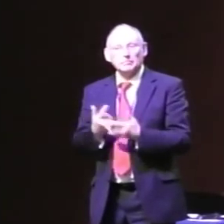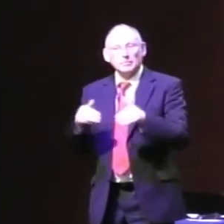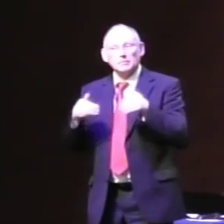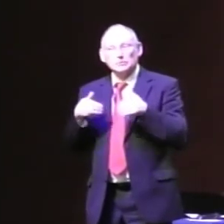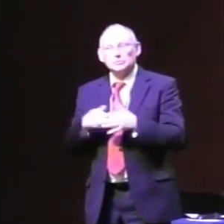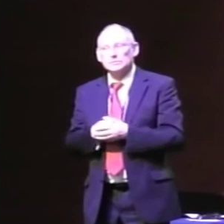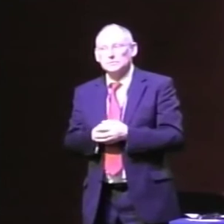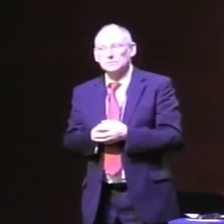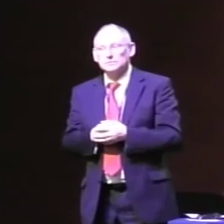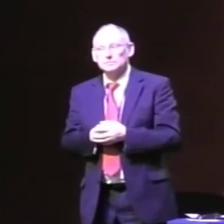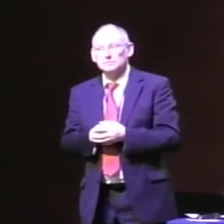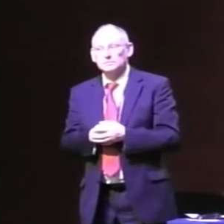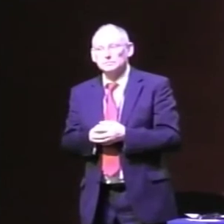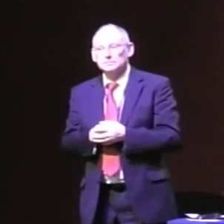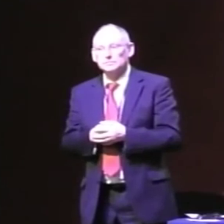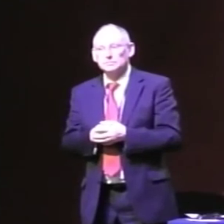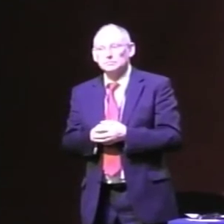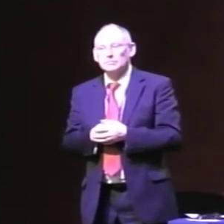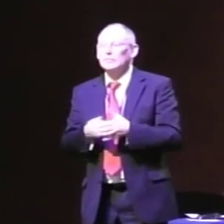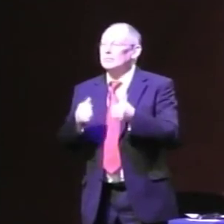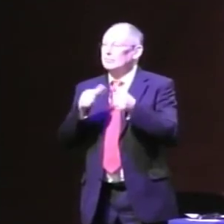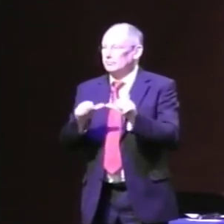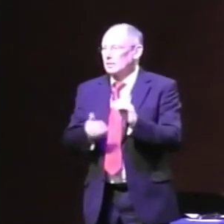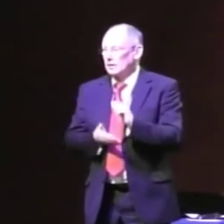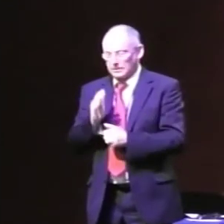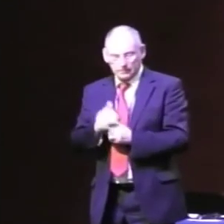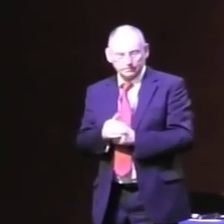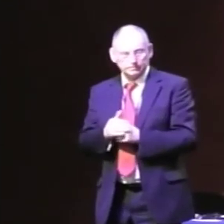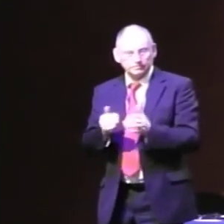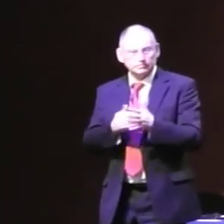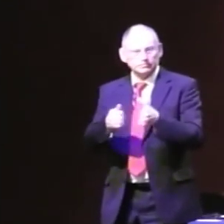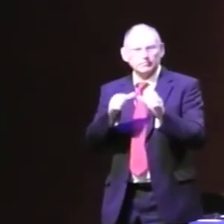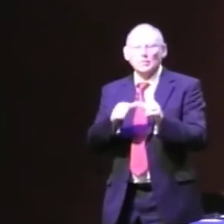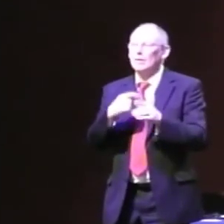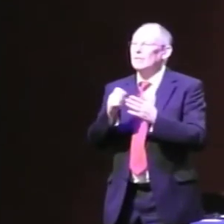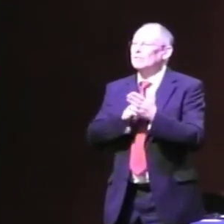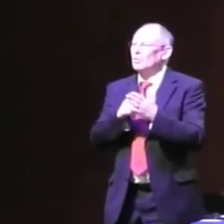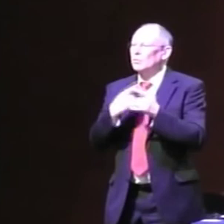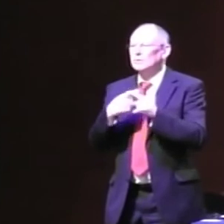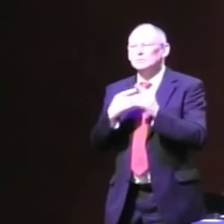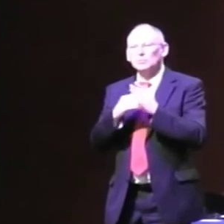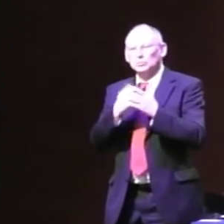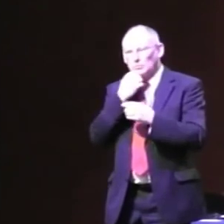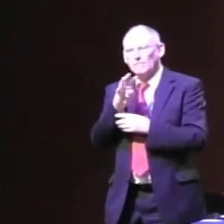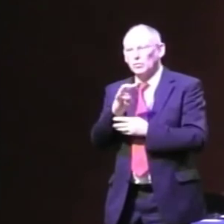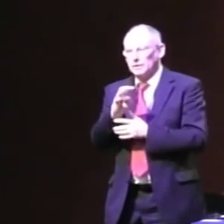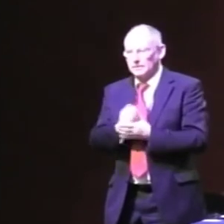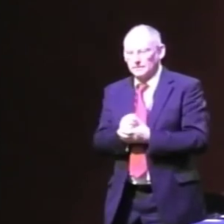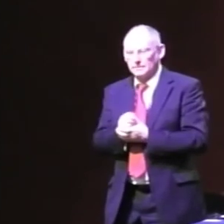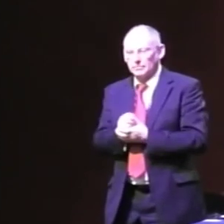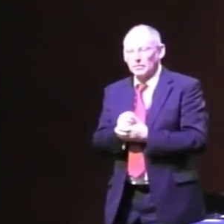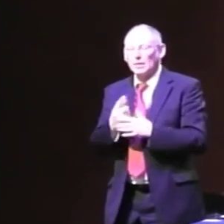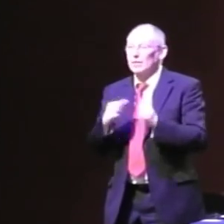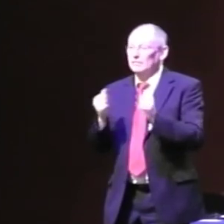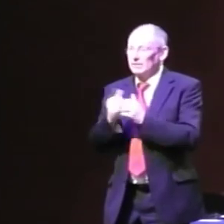Any abstentions? That's carried. Now move to the vote on emergency motion 14. All those